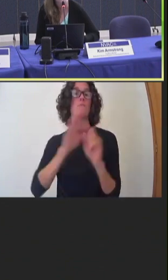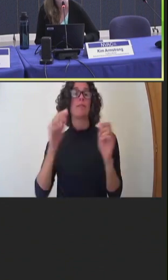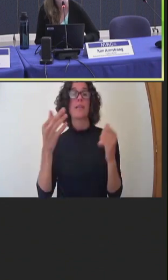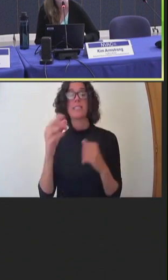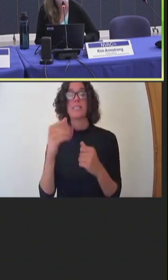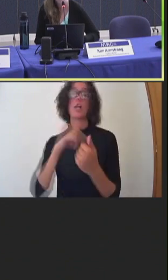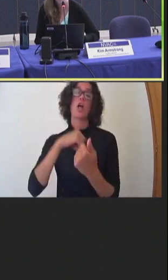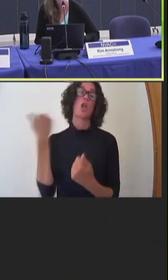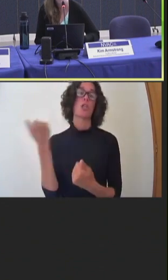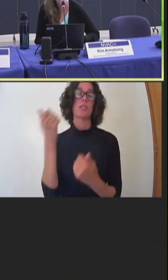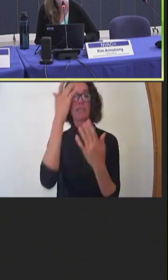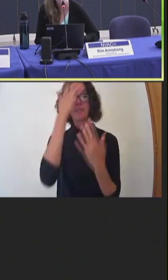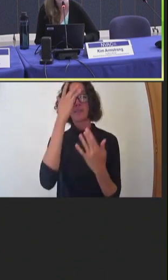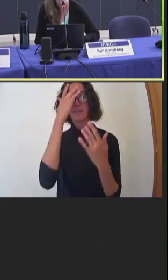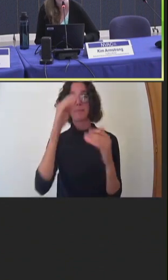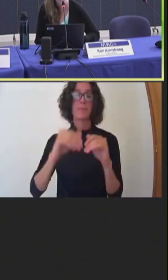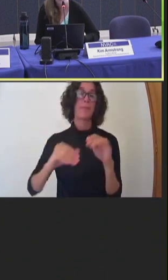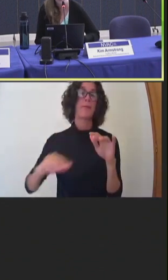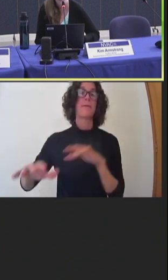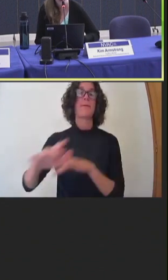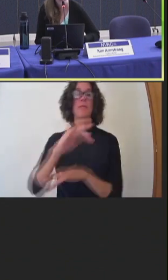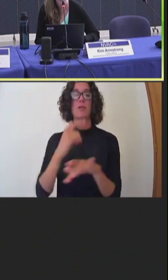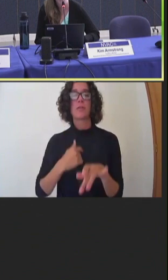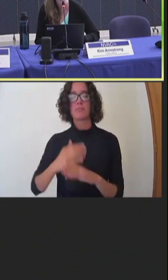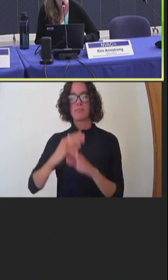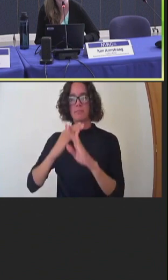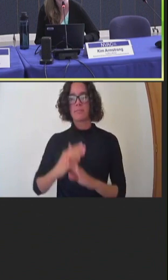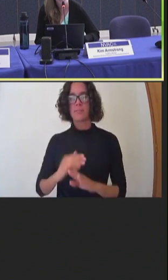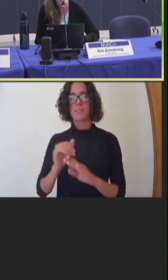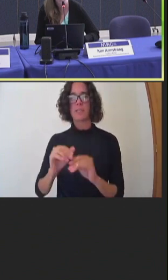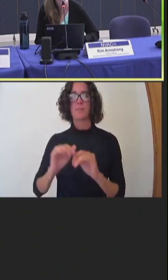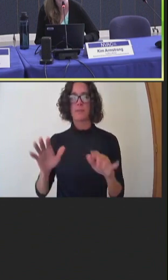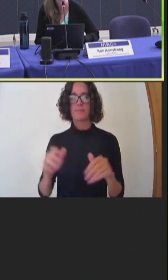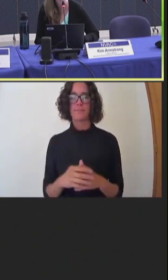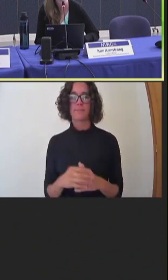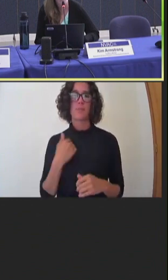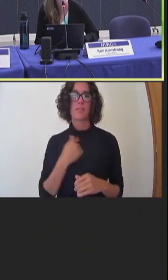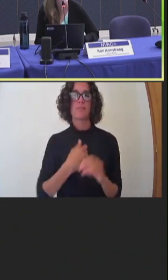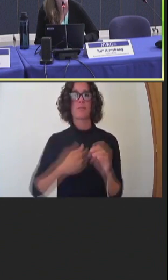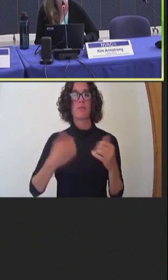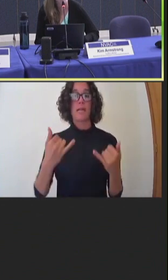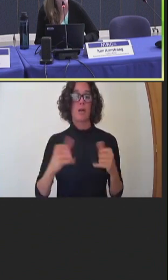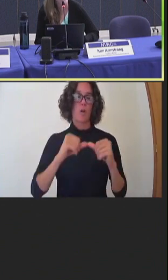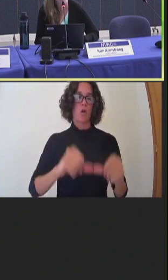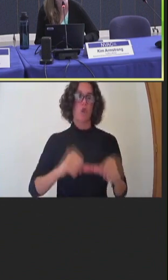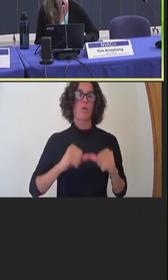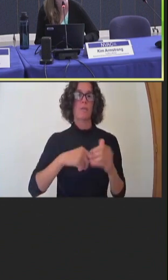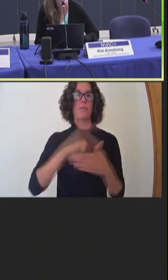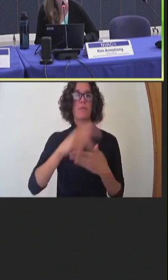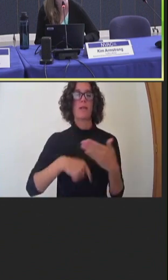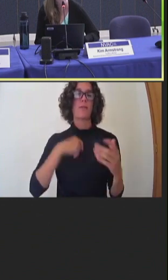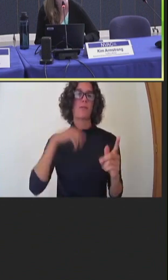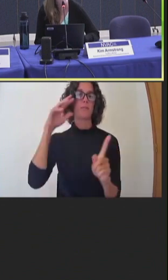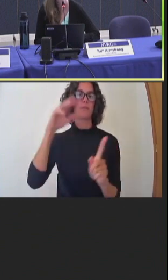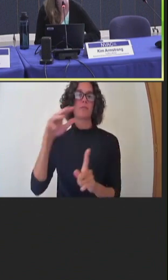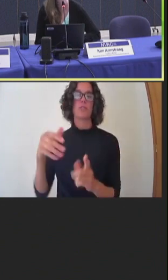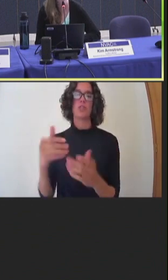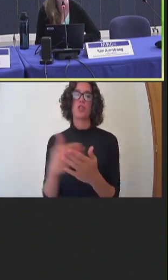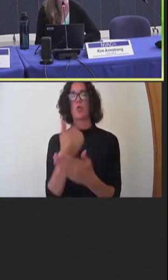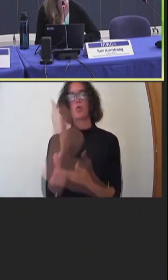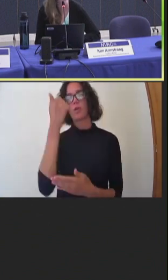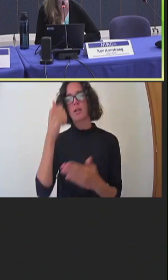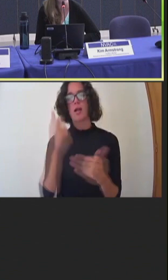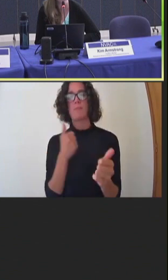diseases. So we have a number of ongoing programs, and I'm just highlighting some of the newer, the newer updates. So